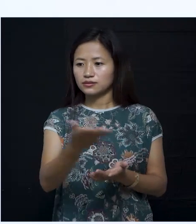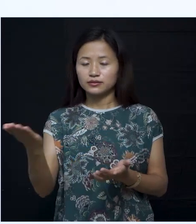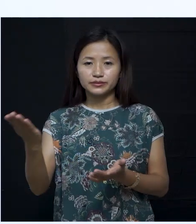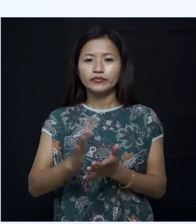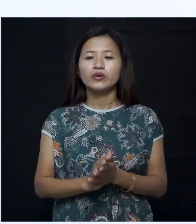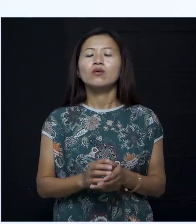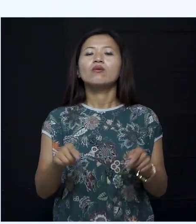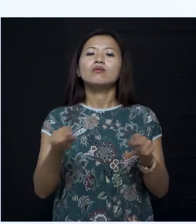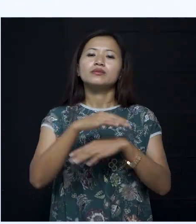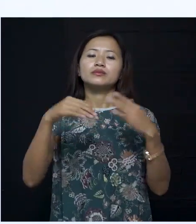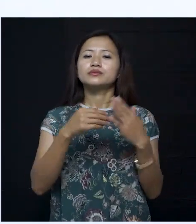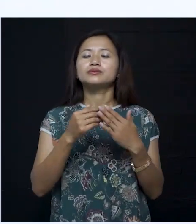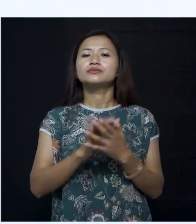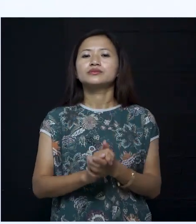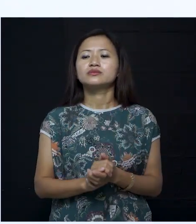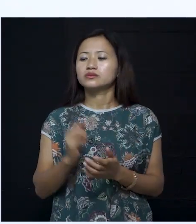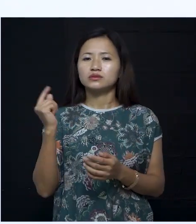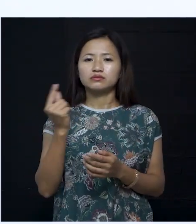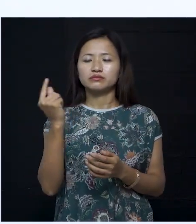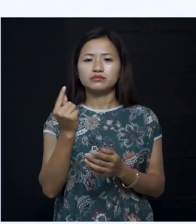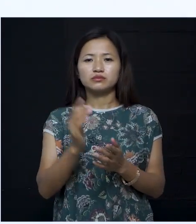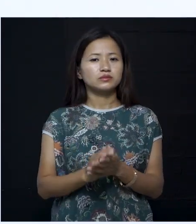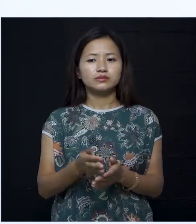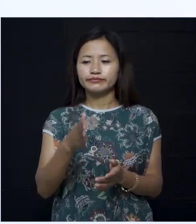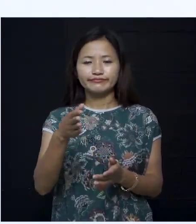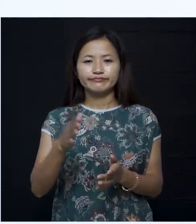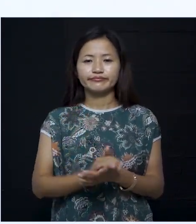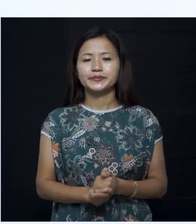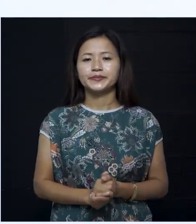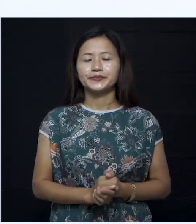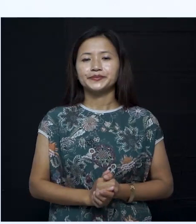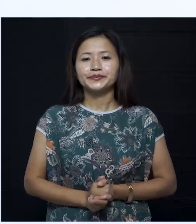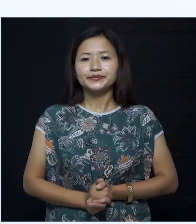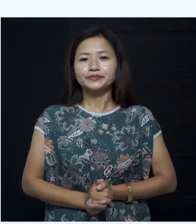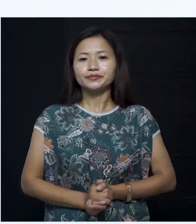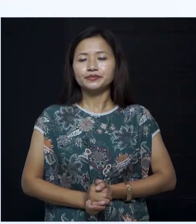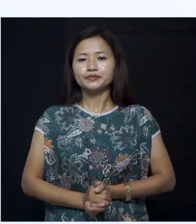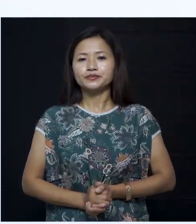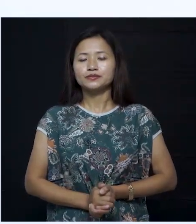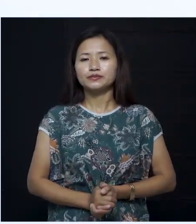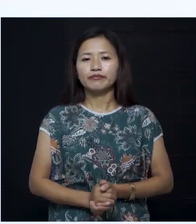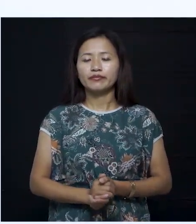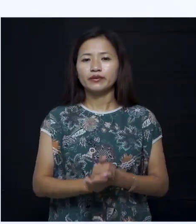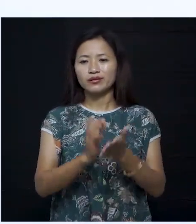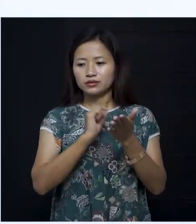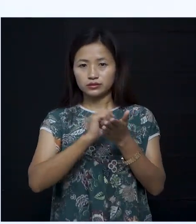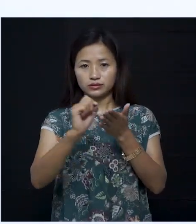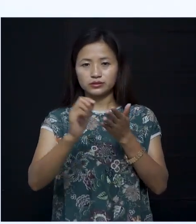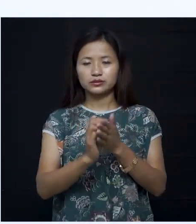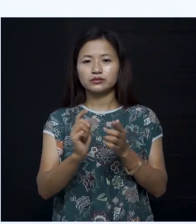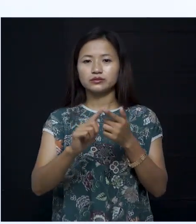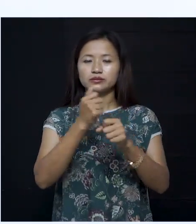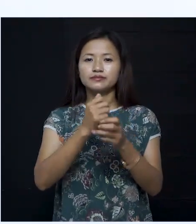this possessive determiner, you will not use those things. What we use is, I'm going to write some examples here. You